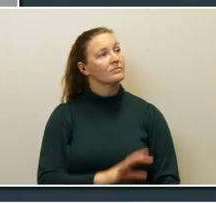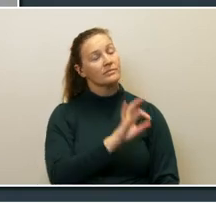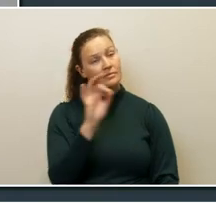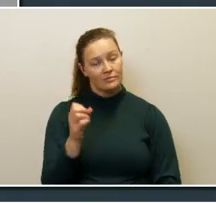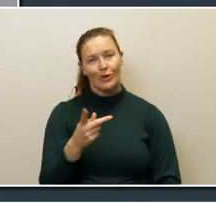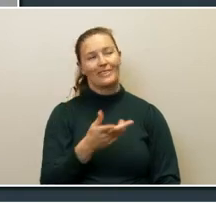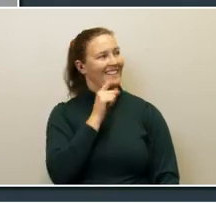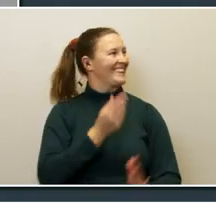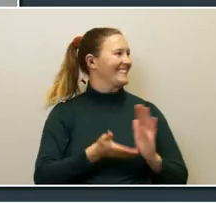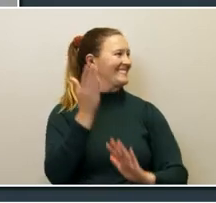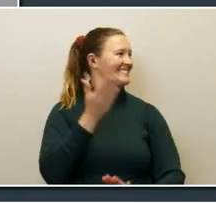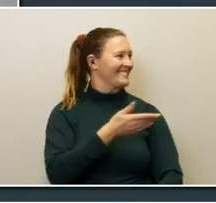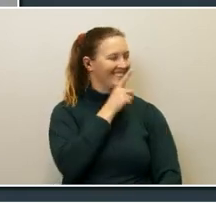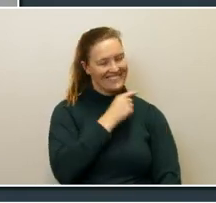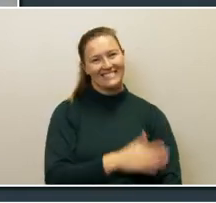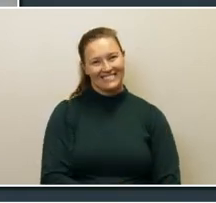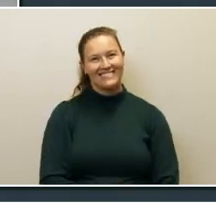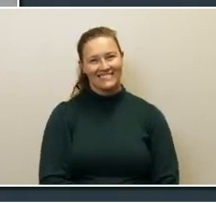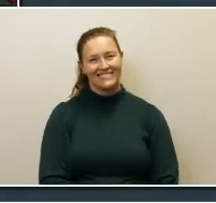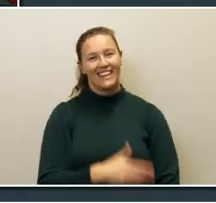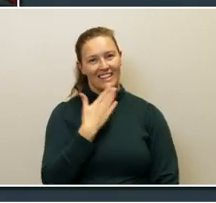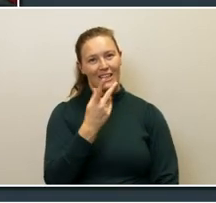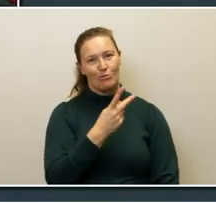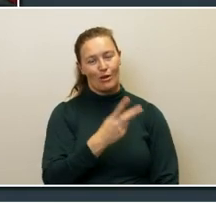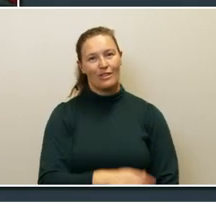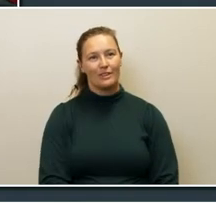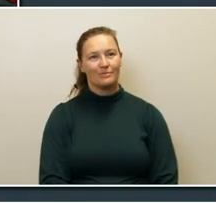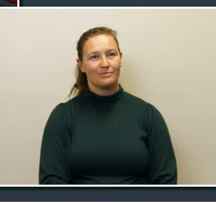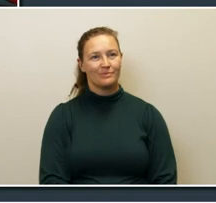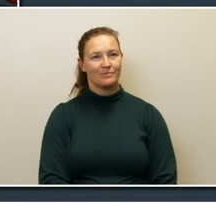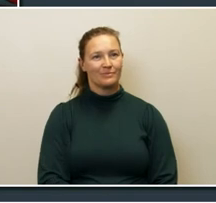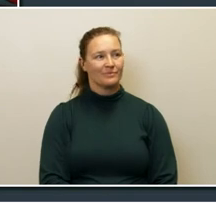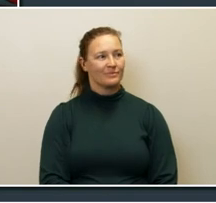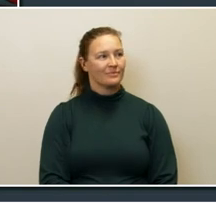Nope. You're off the hook. Thank you again for coming today.